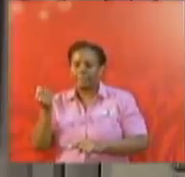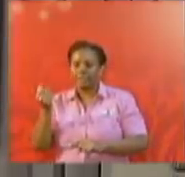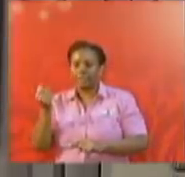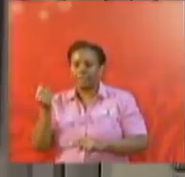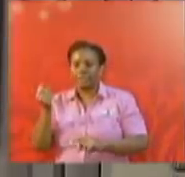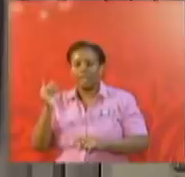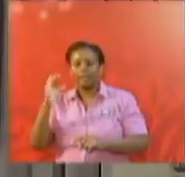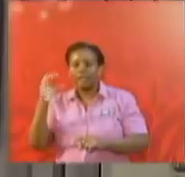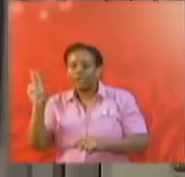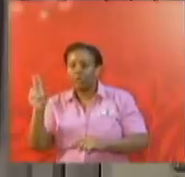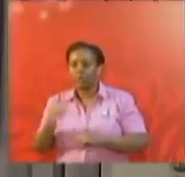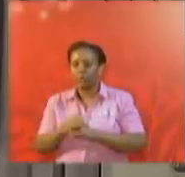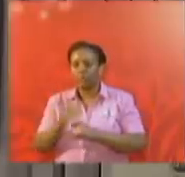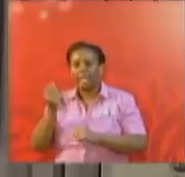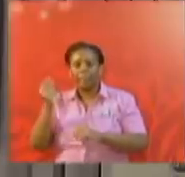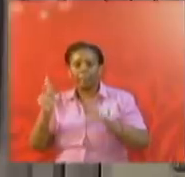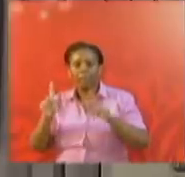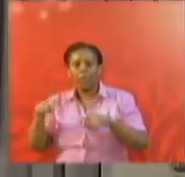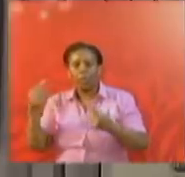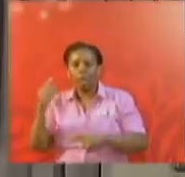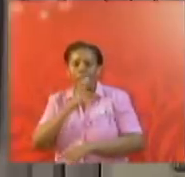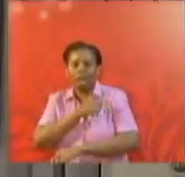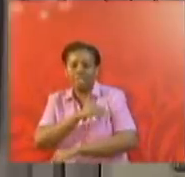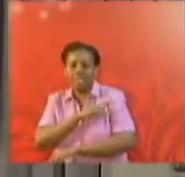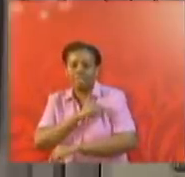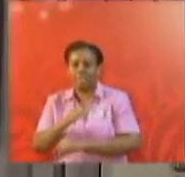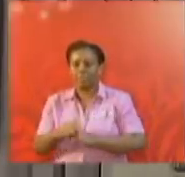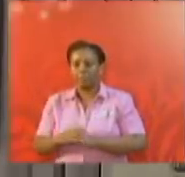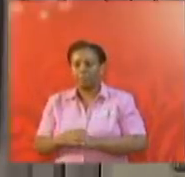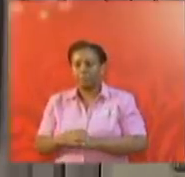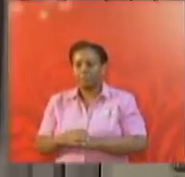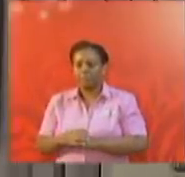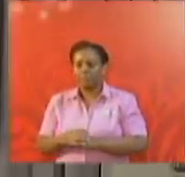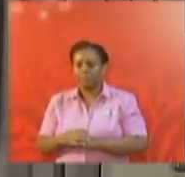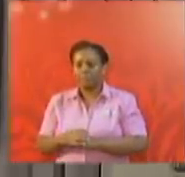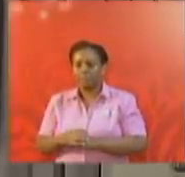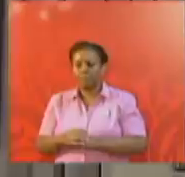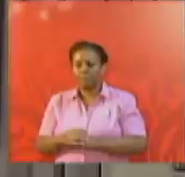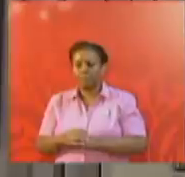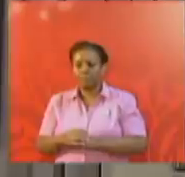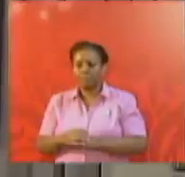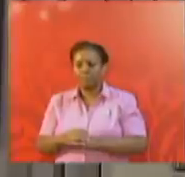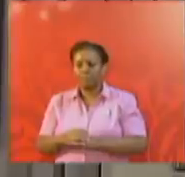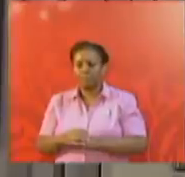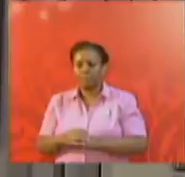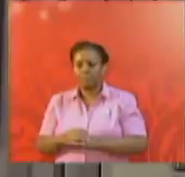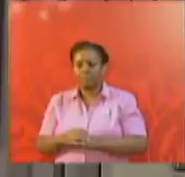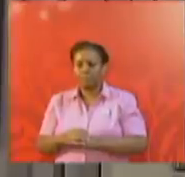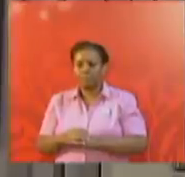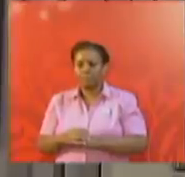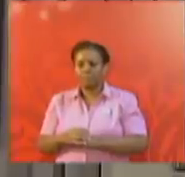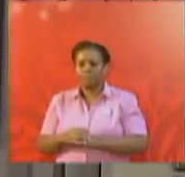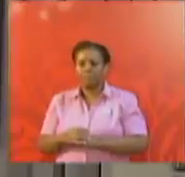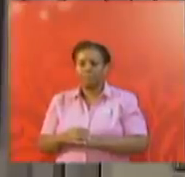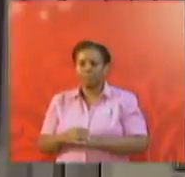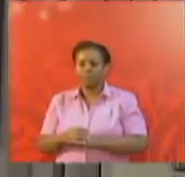Maria Van Kerkhove, it rings so true. What we do now at the personal level, which we have been saying